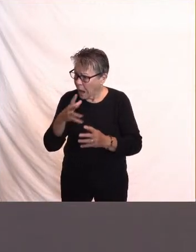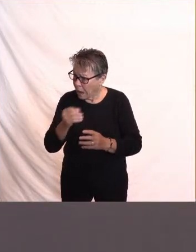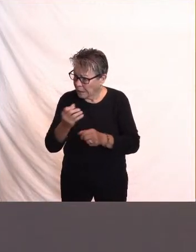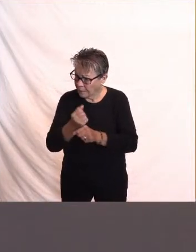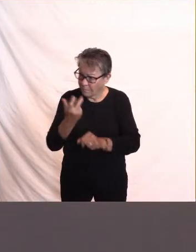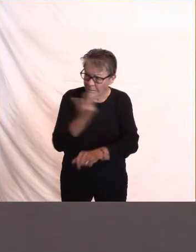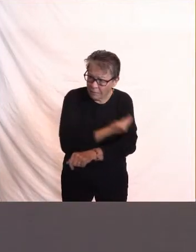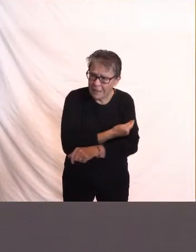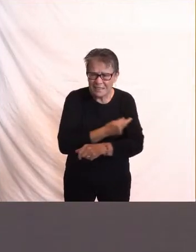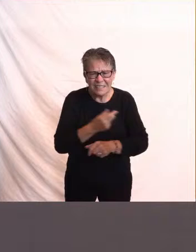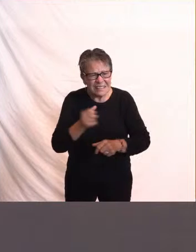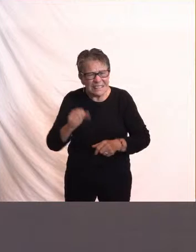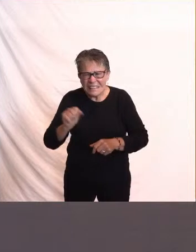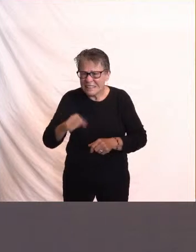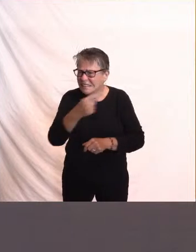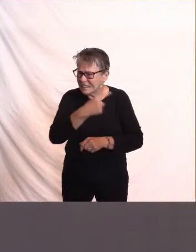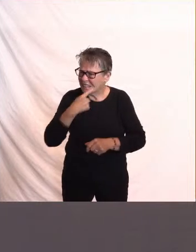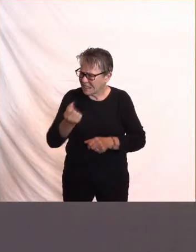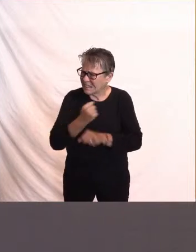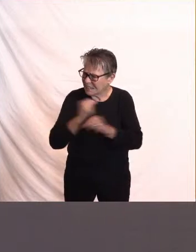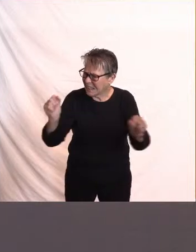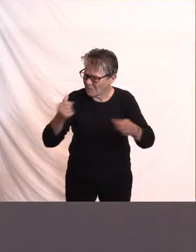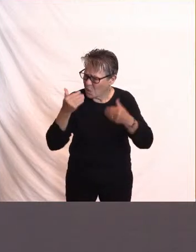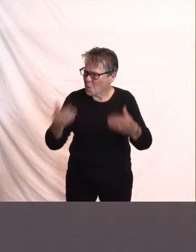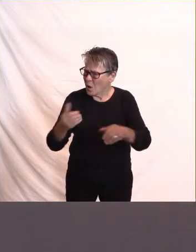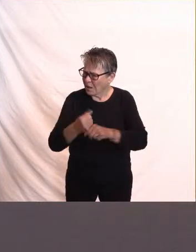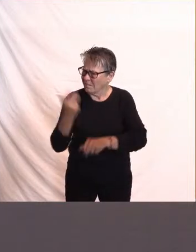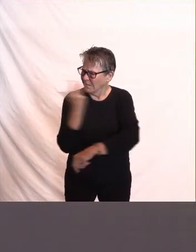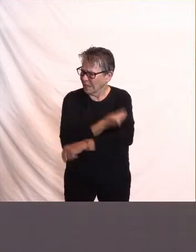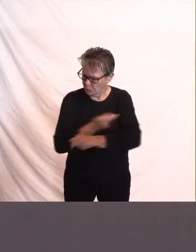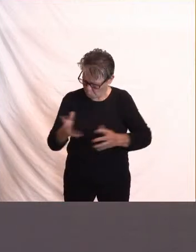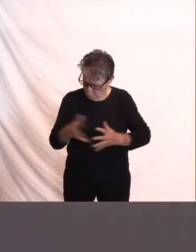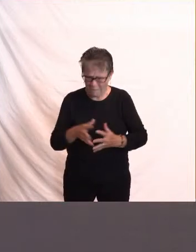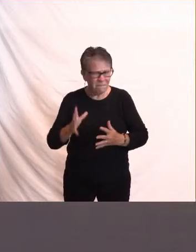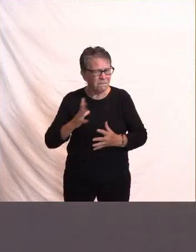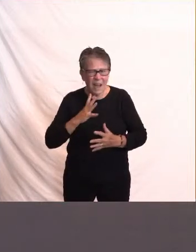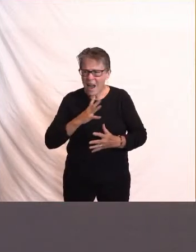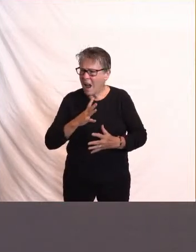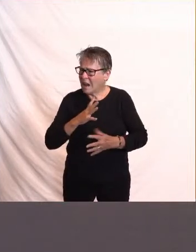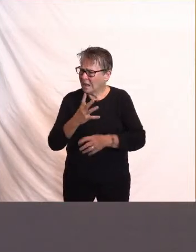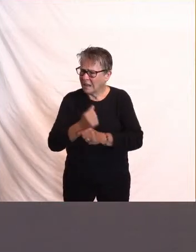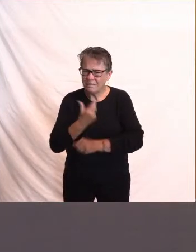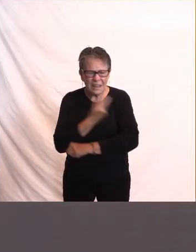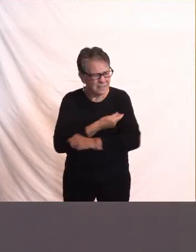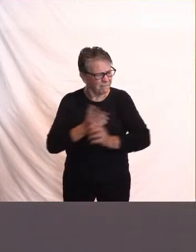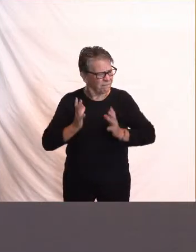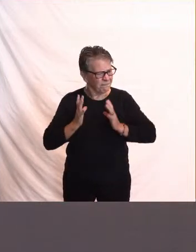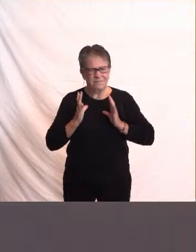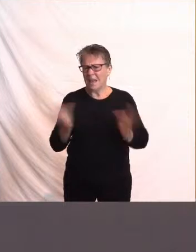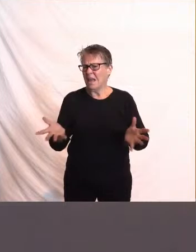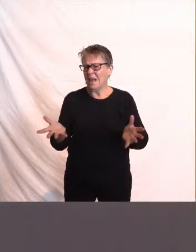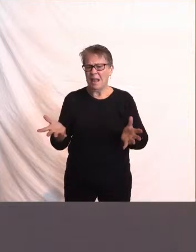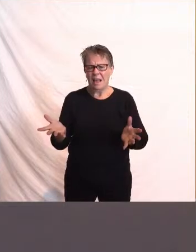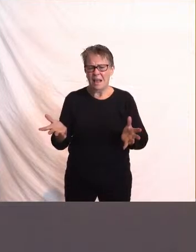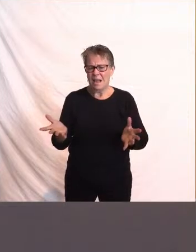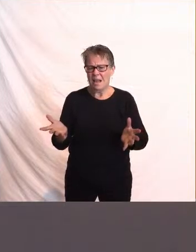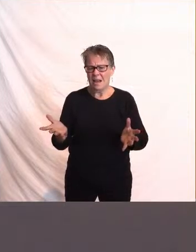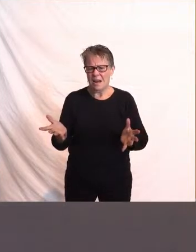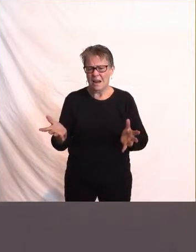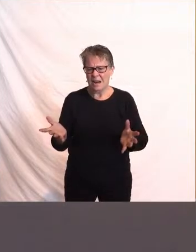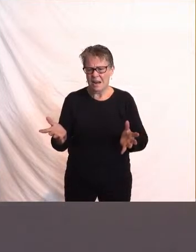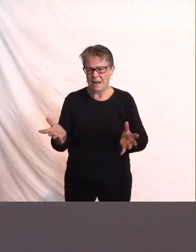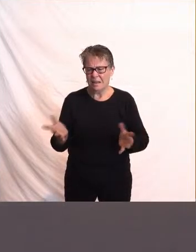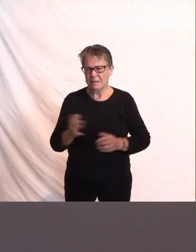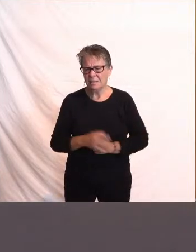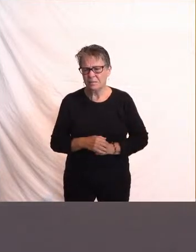Let me go through these. I'll give you my thoughts and then turn it to Judy and Ed to add theirs. Again, we have a very good